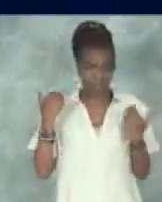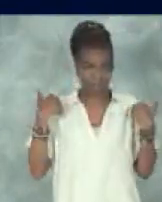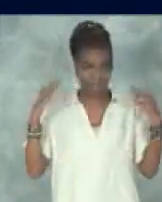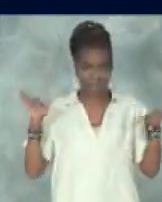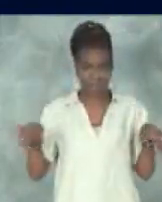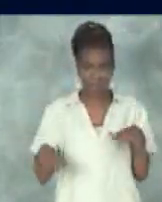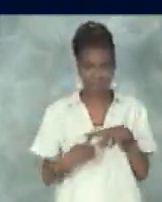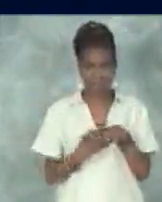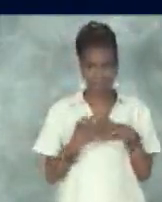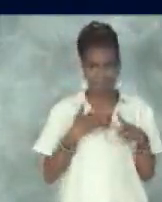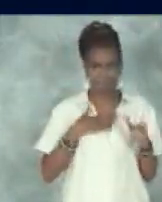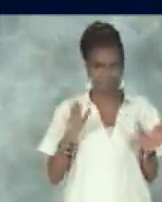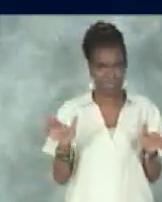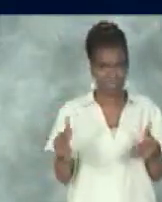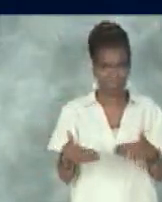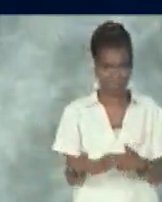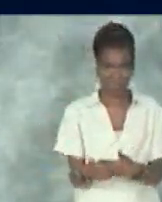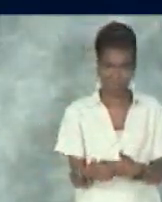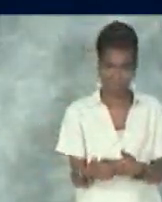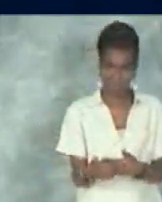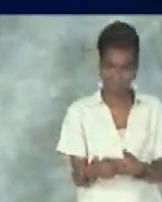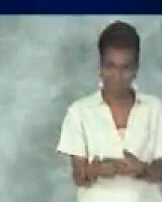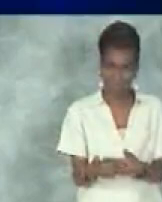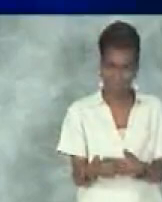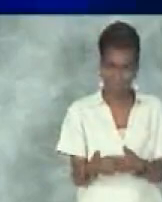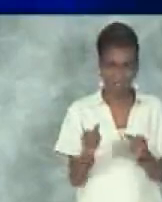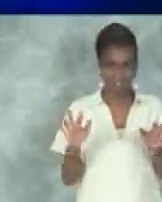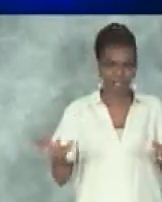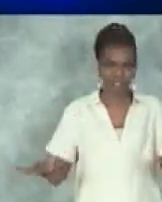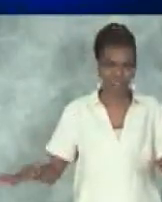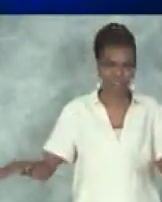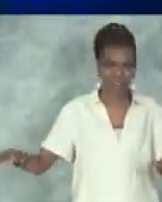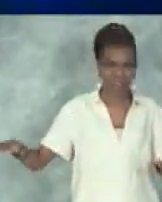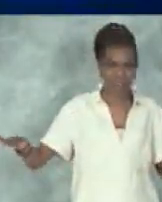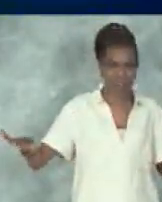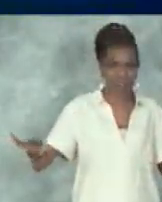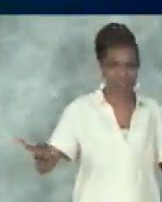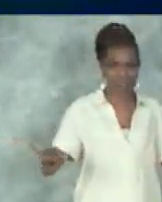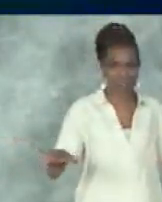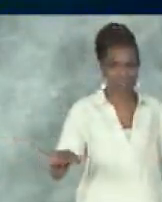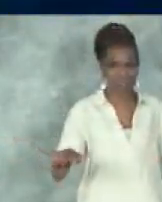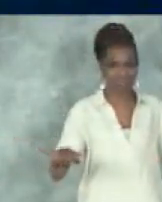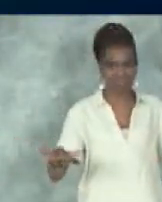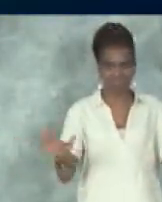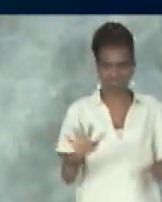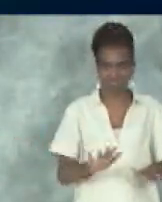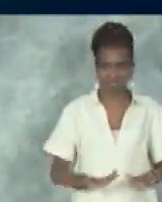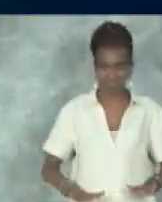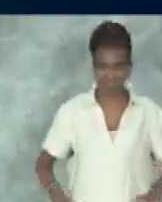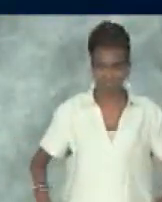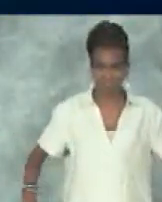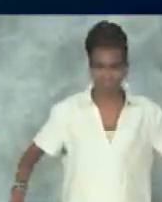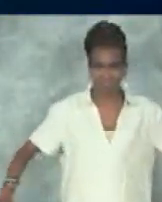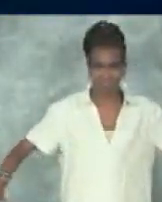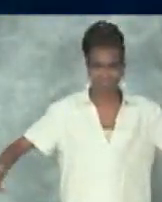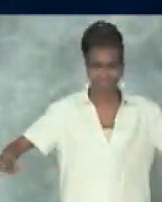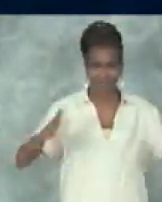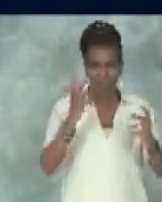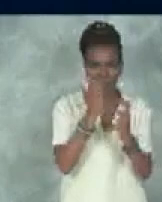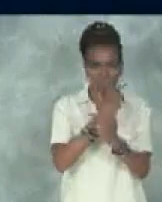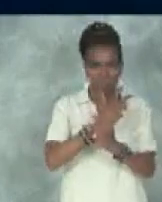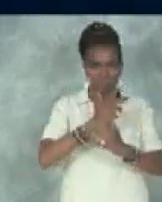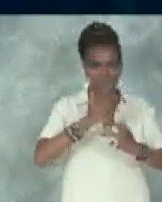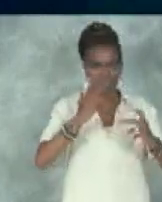room. It was as if they just floated, and it was a presence. It was a way. It's a